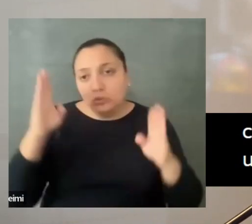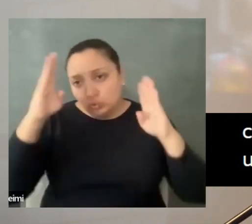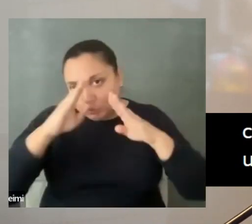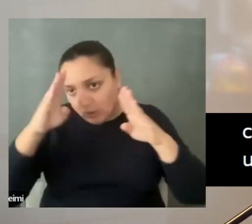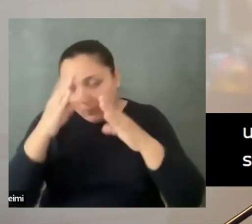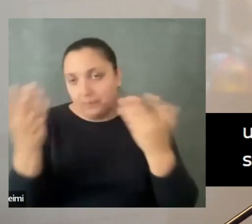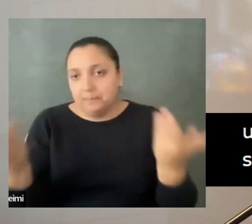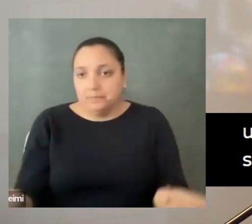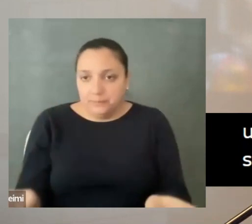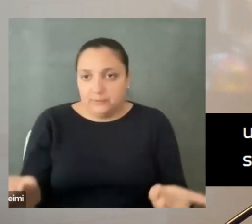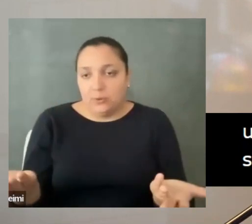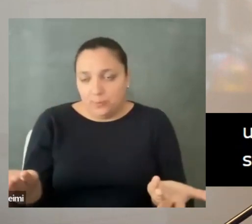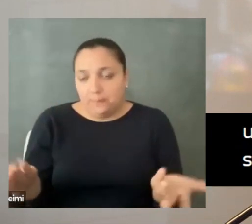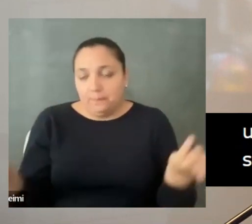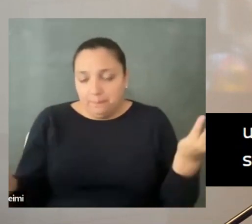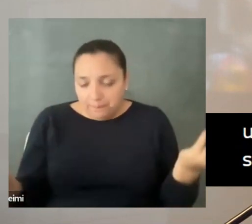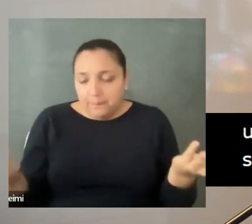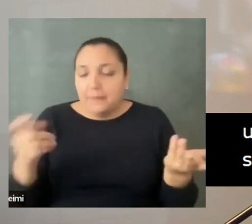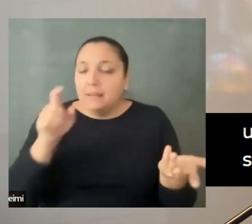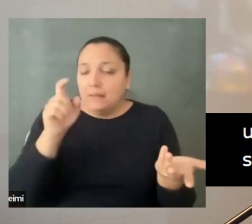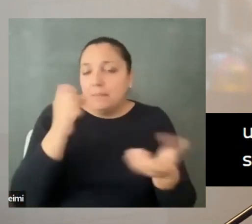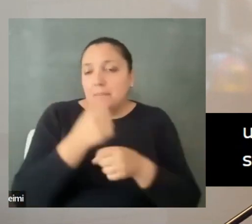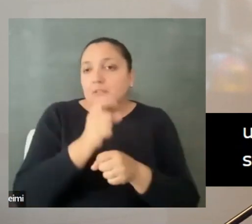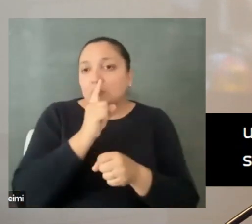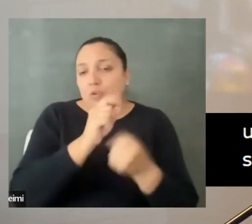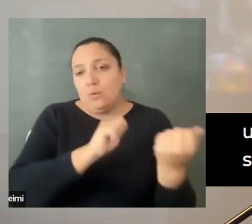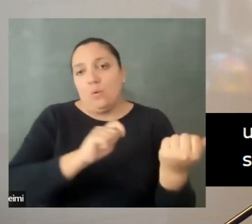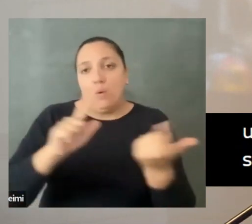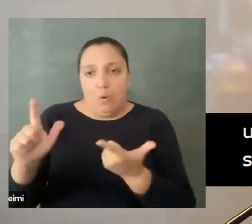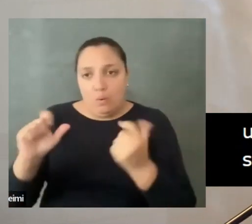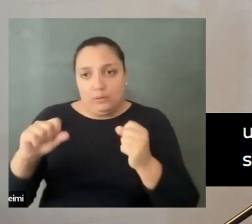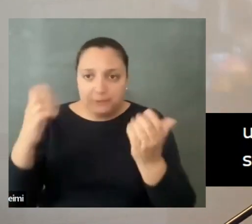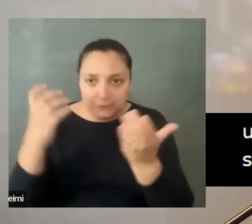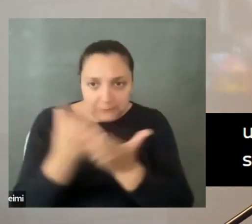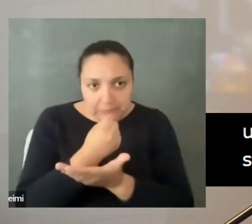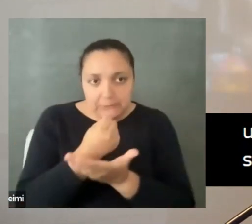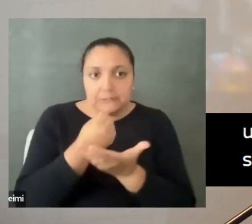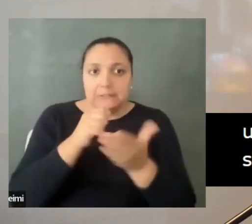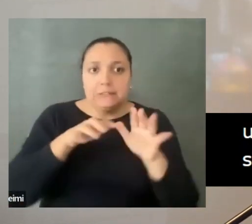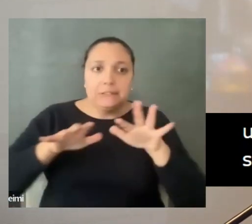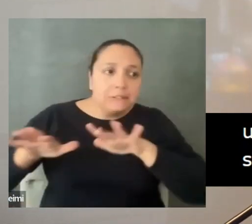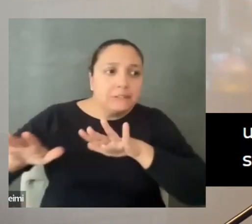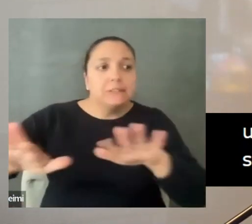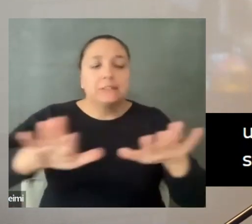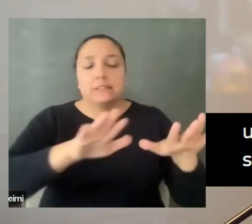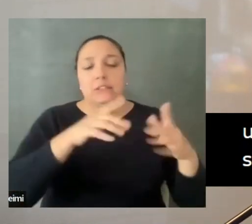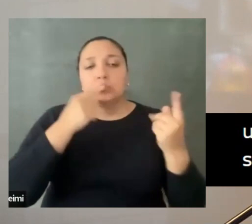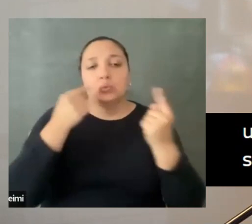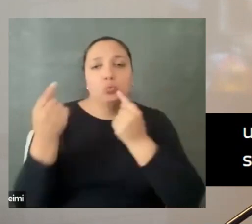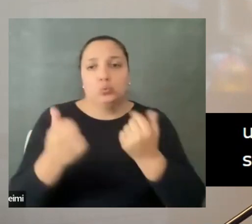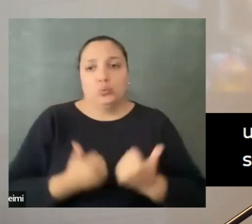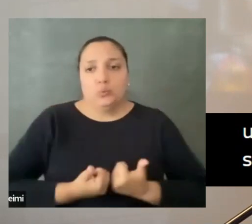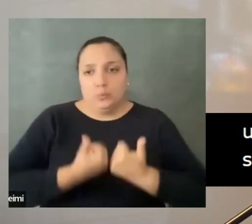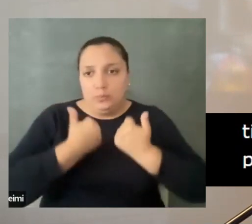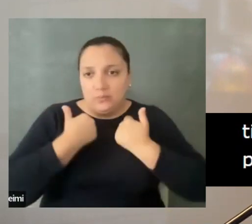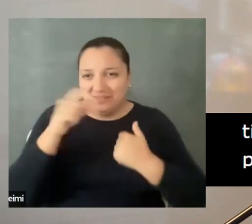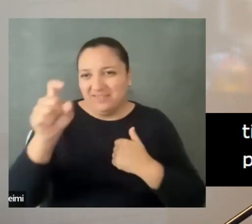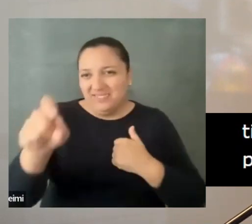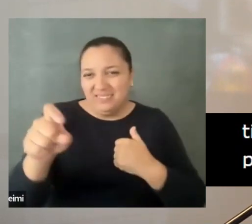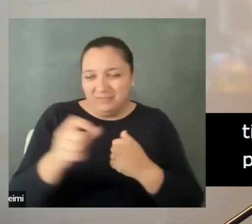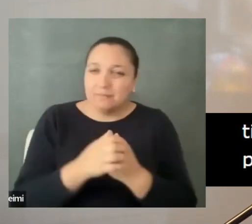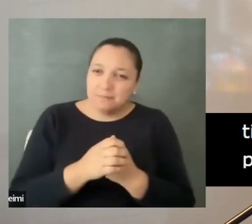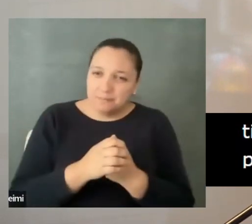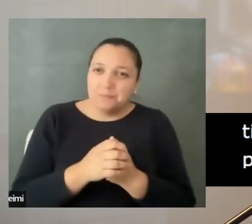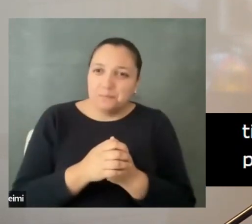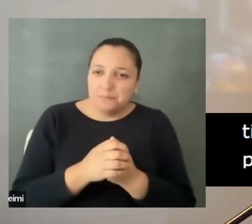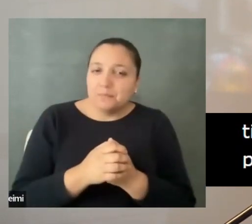that around to make sure everybody has the resources they need to move their lives. So I think I've